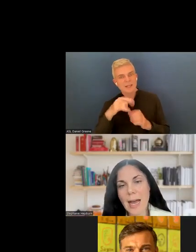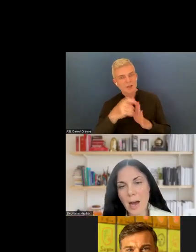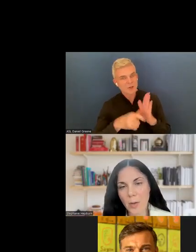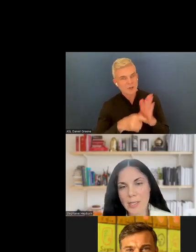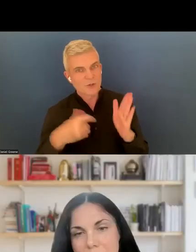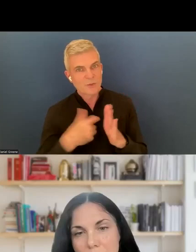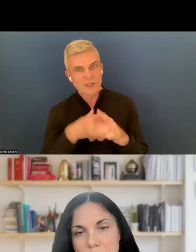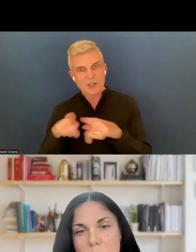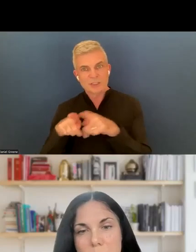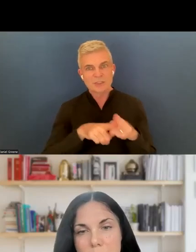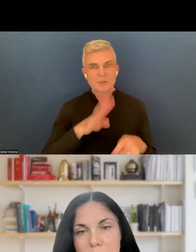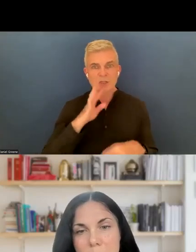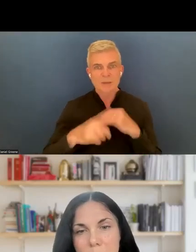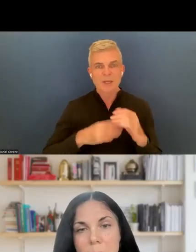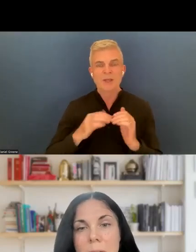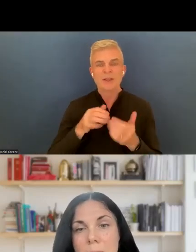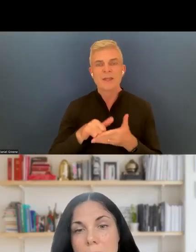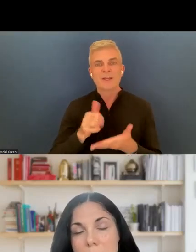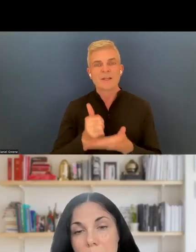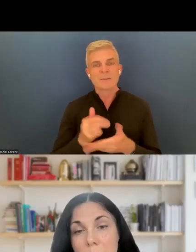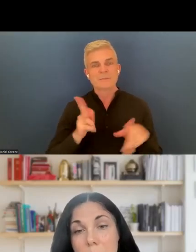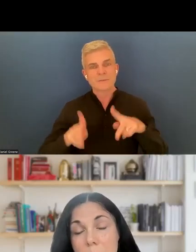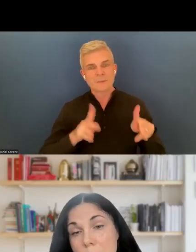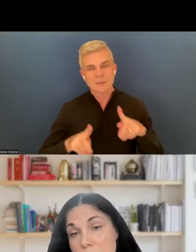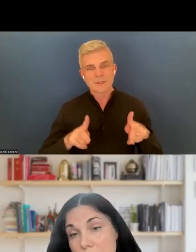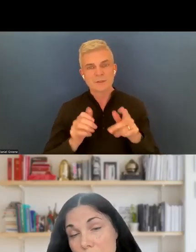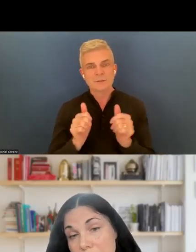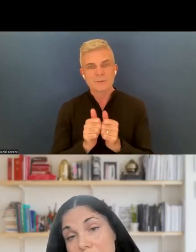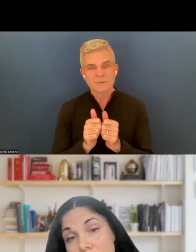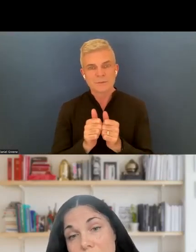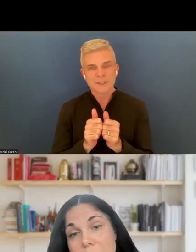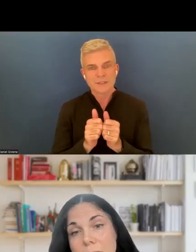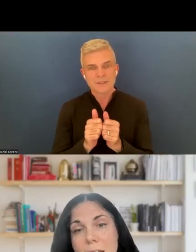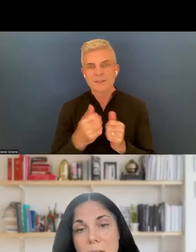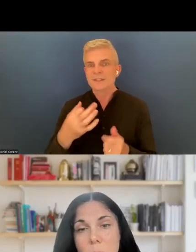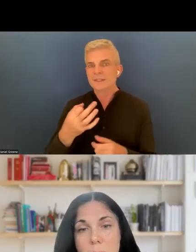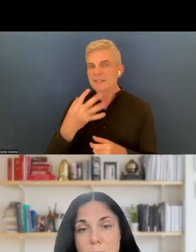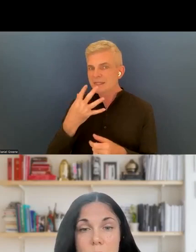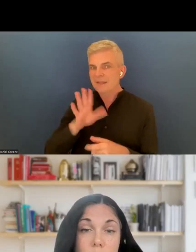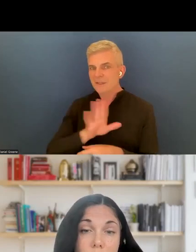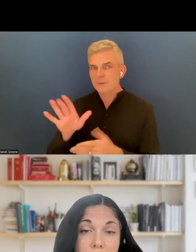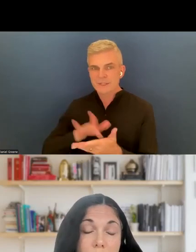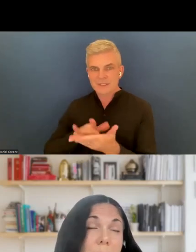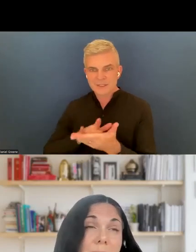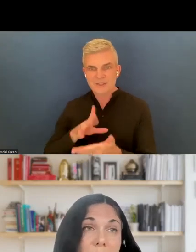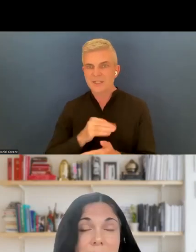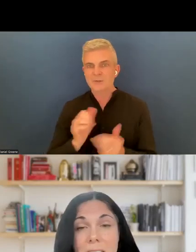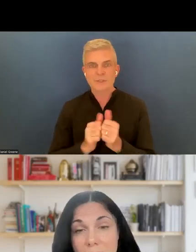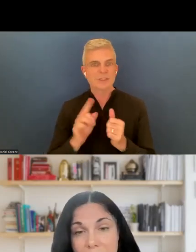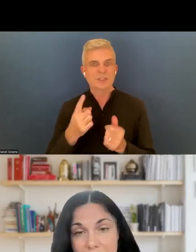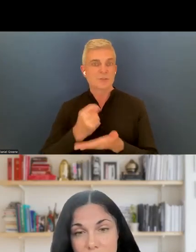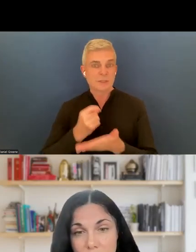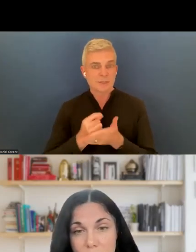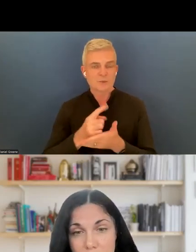about how this has helped people with taking their medication and with just treatment, being